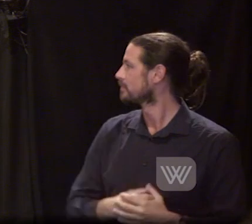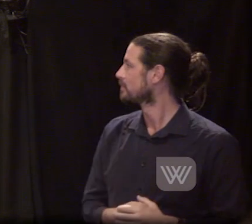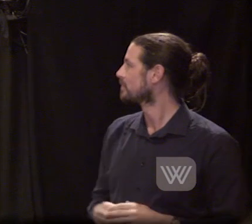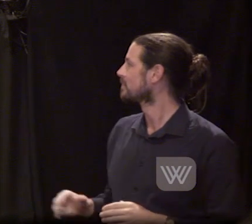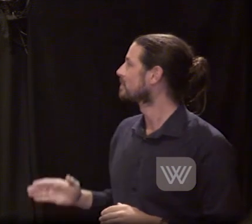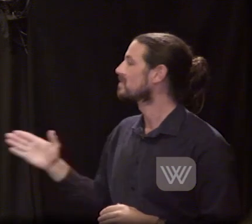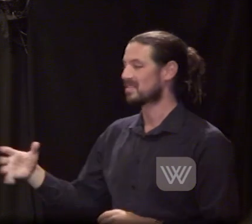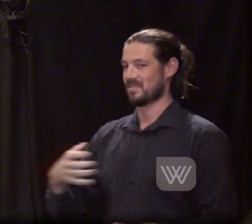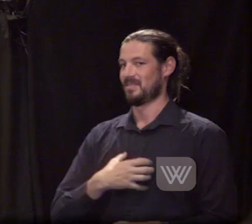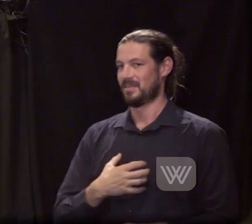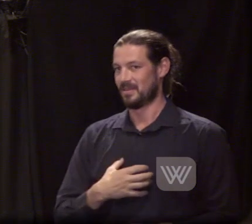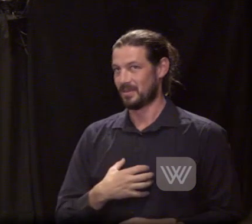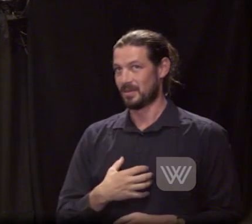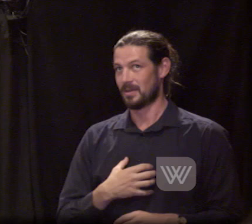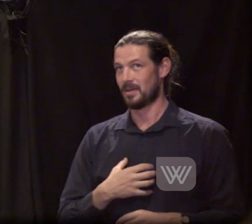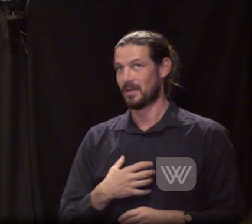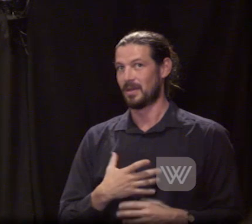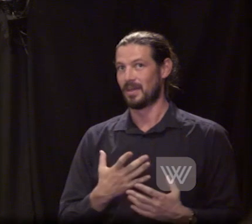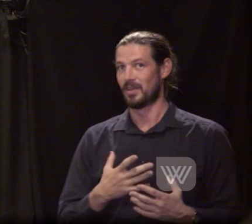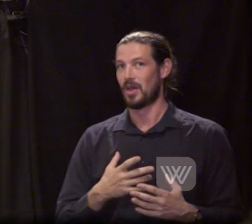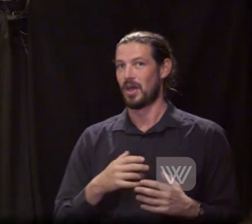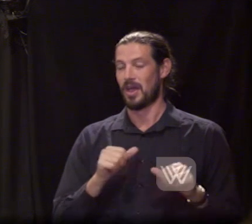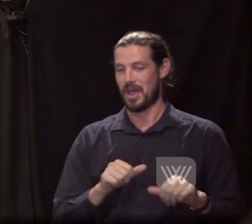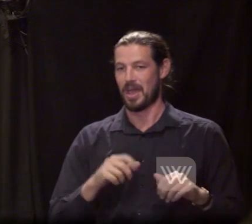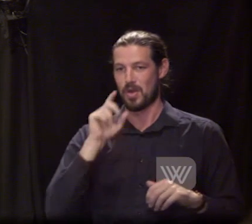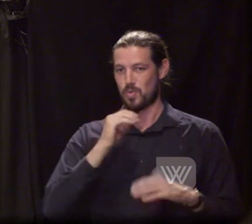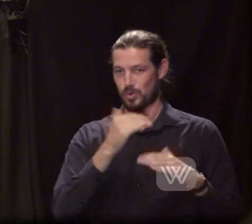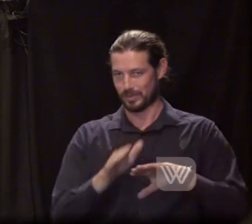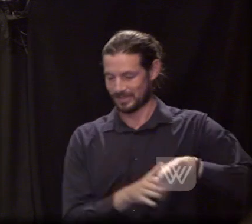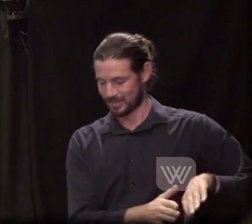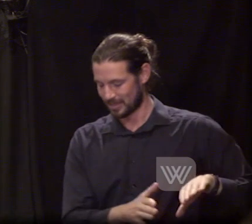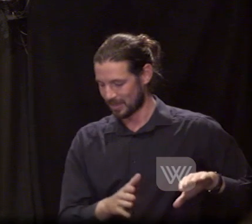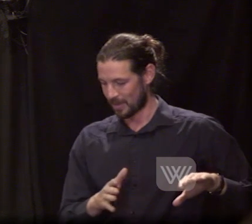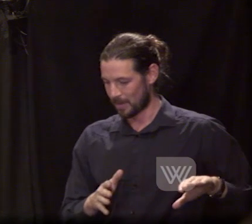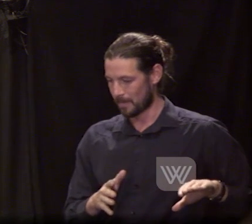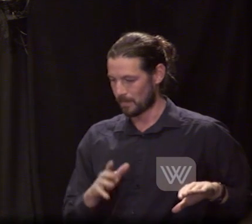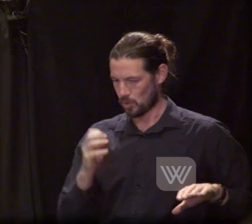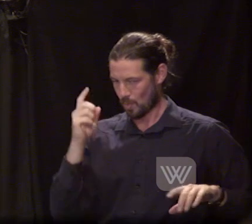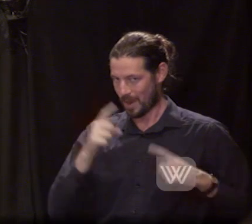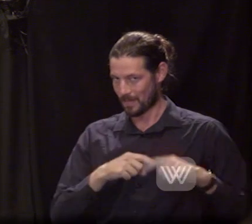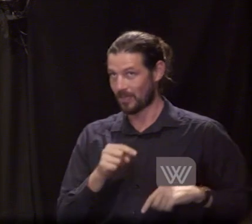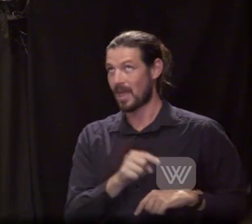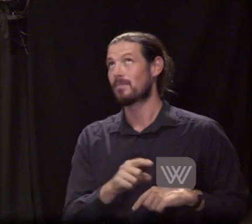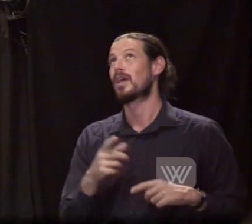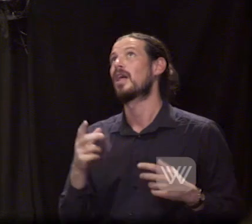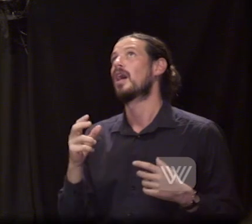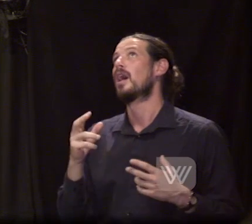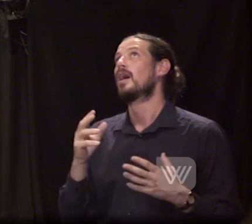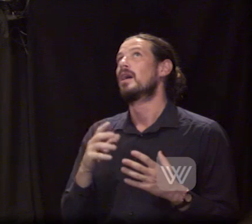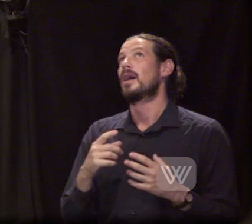these water restrictions. But in terms of how do I phrase it?